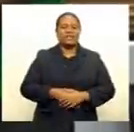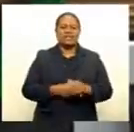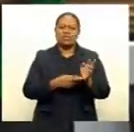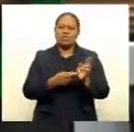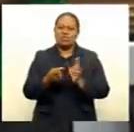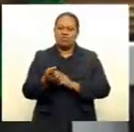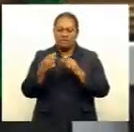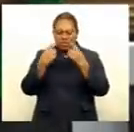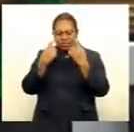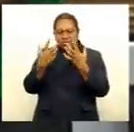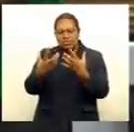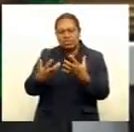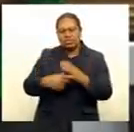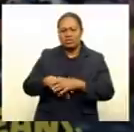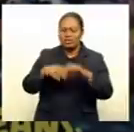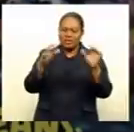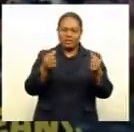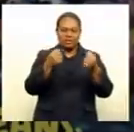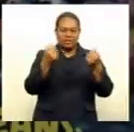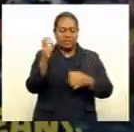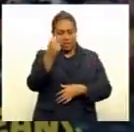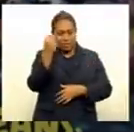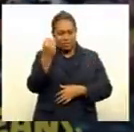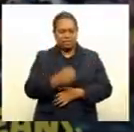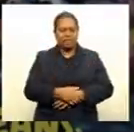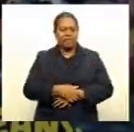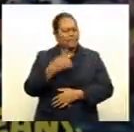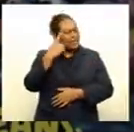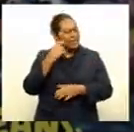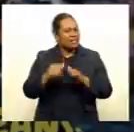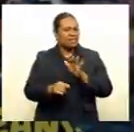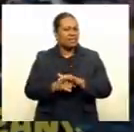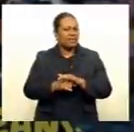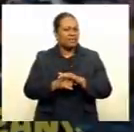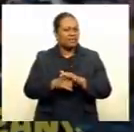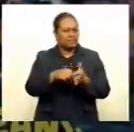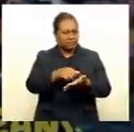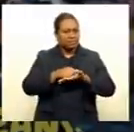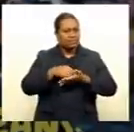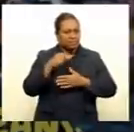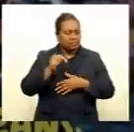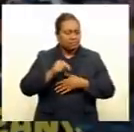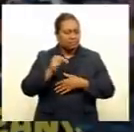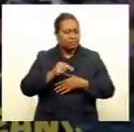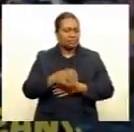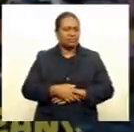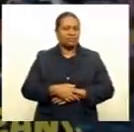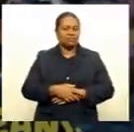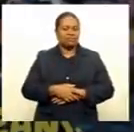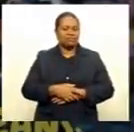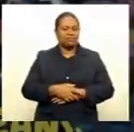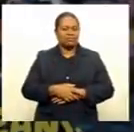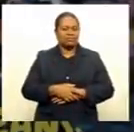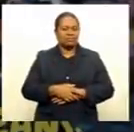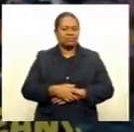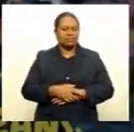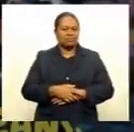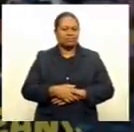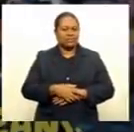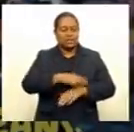be resource champions. We have identified the ecosystem restoration needs based closely around